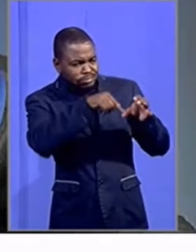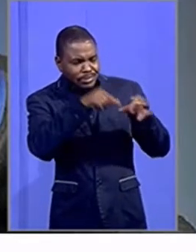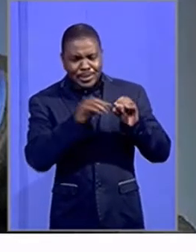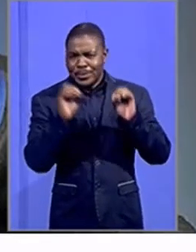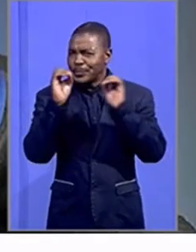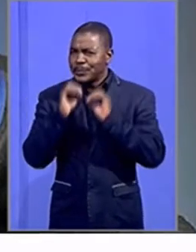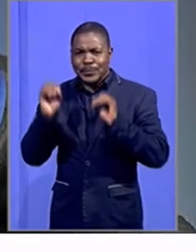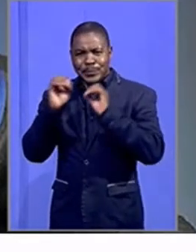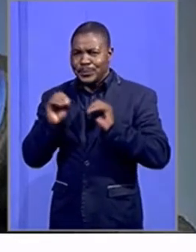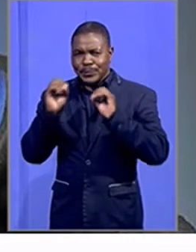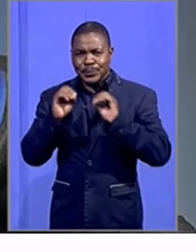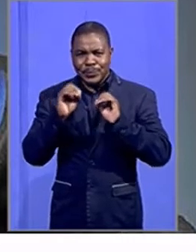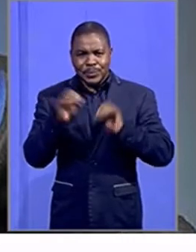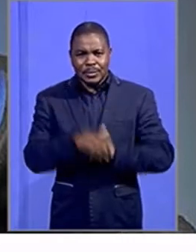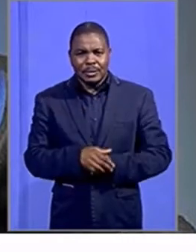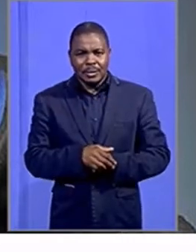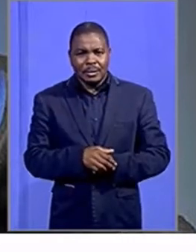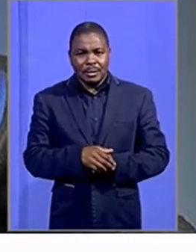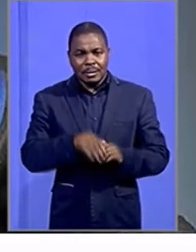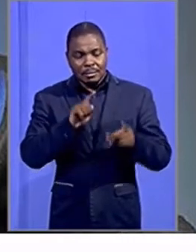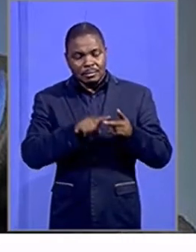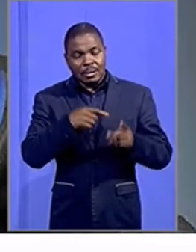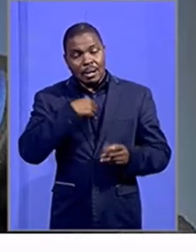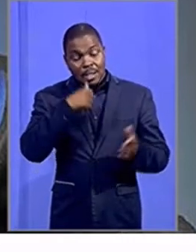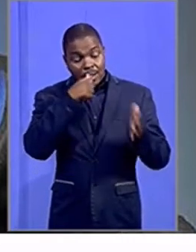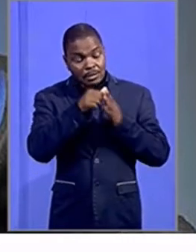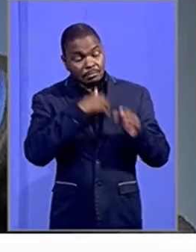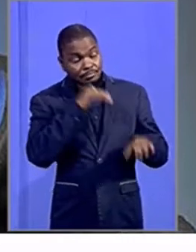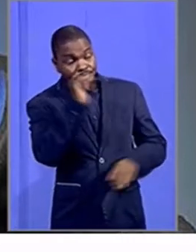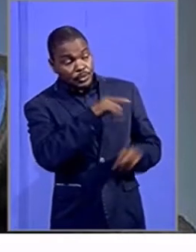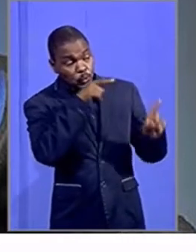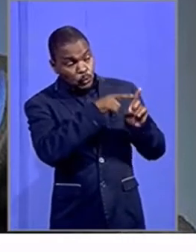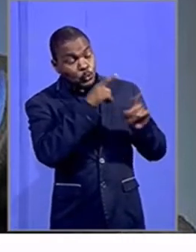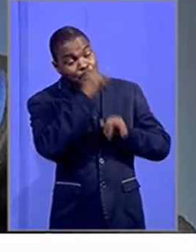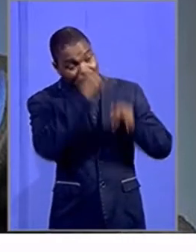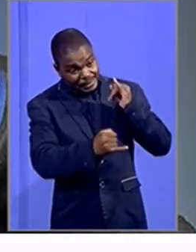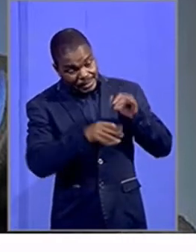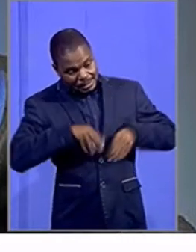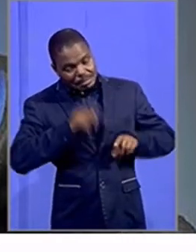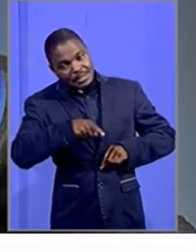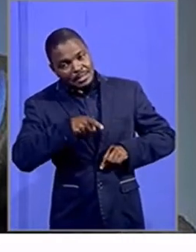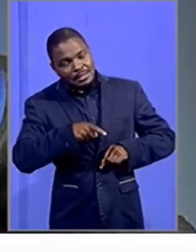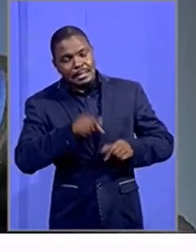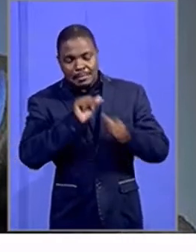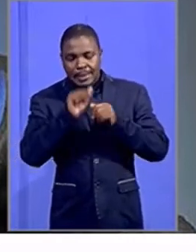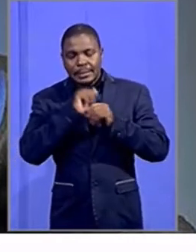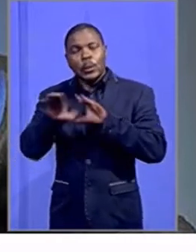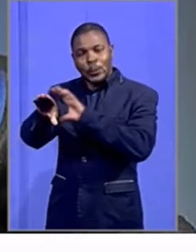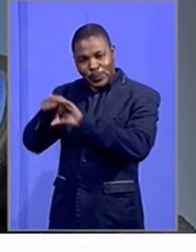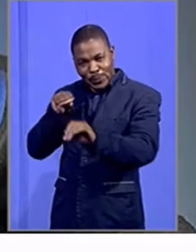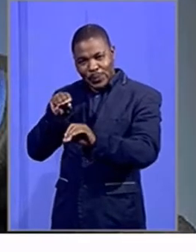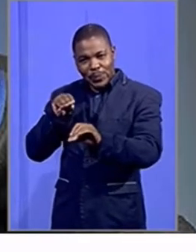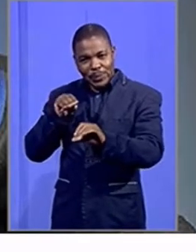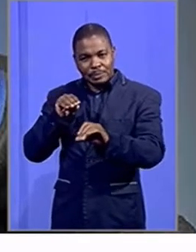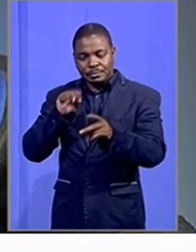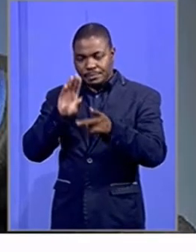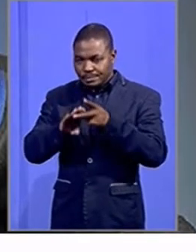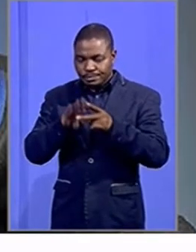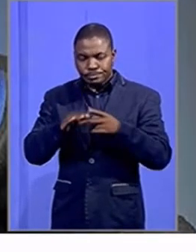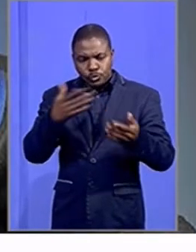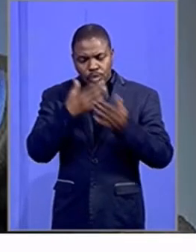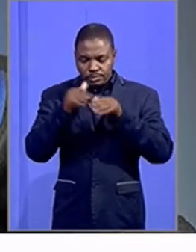that I've said to JJ in my letter is admit that you've made a major error, retract it, recant, and then